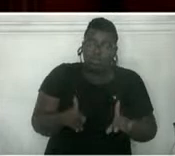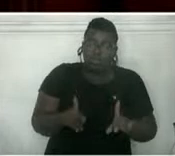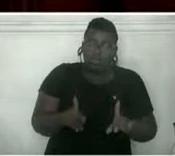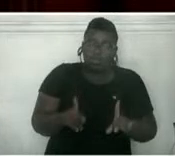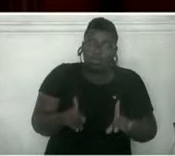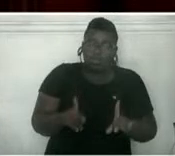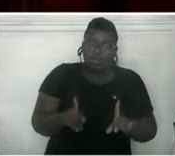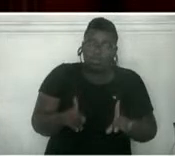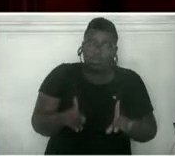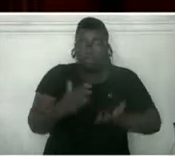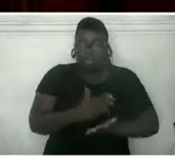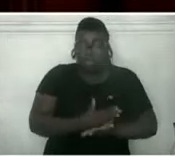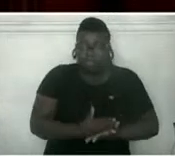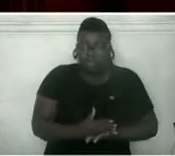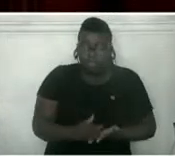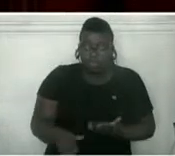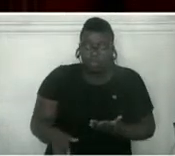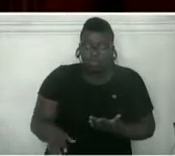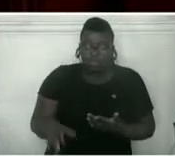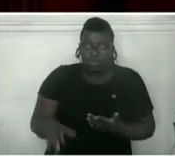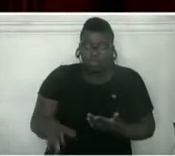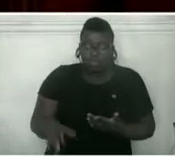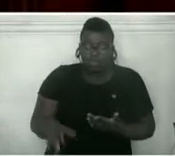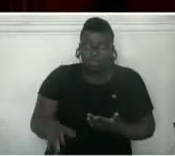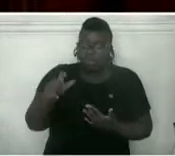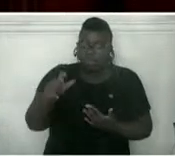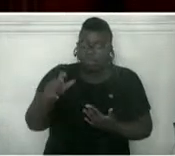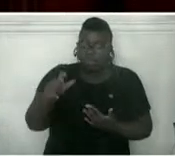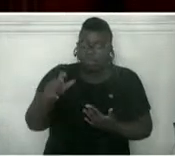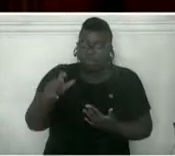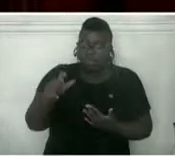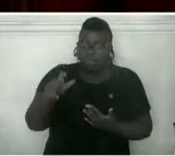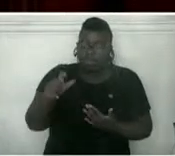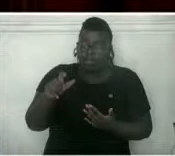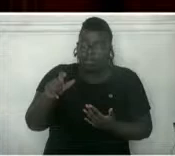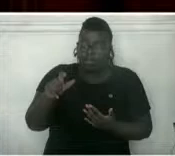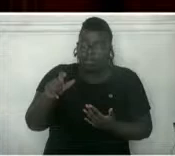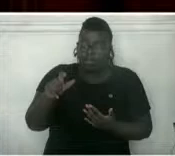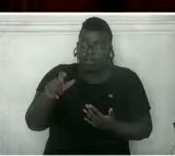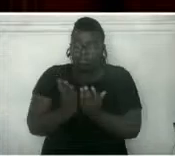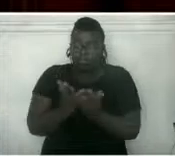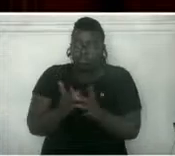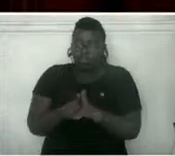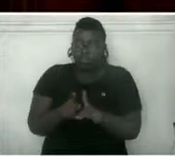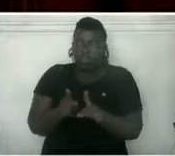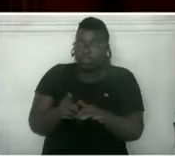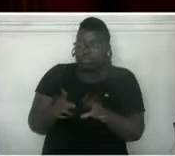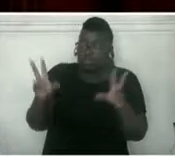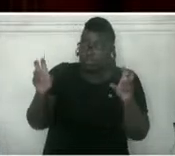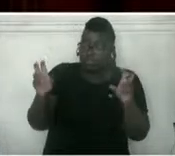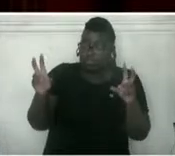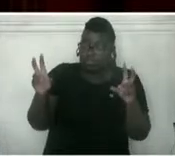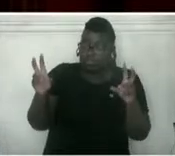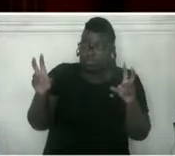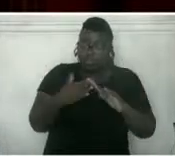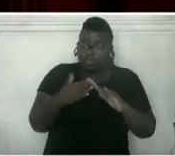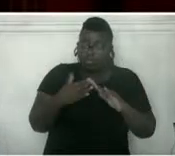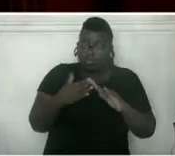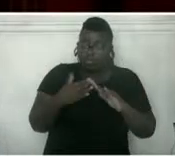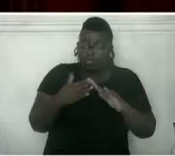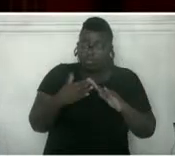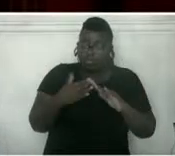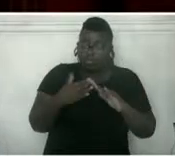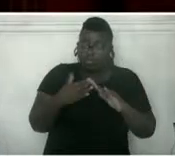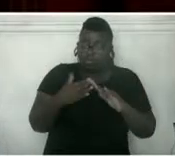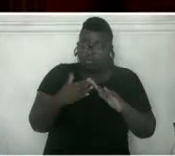the eradication of peddler trees. On issues of community safety and liaison, after years